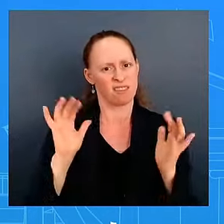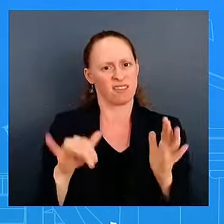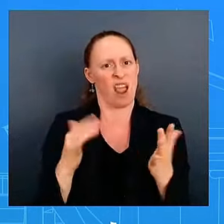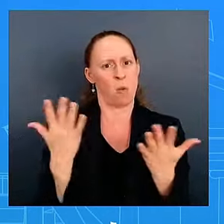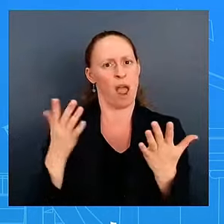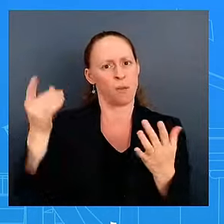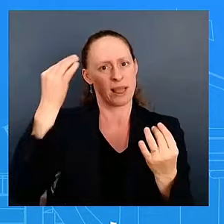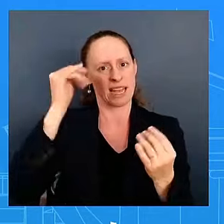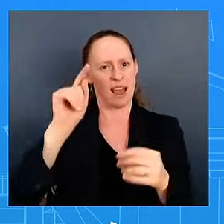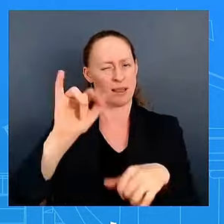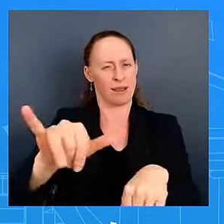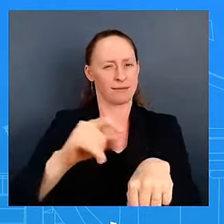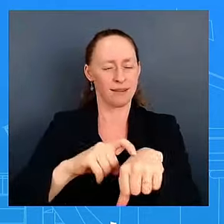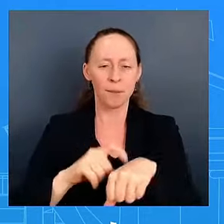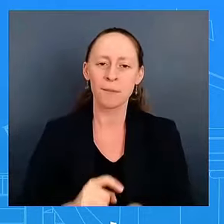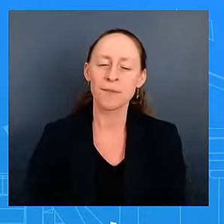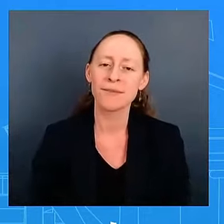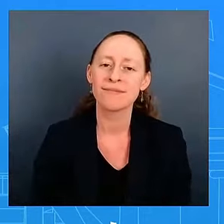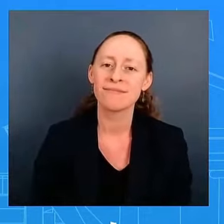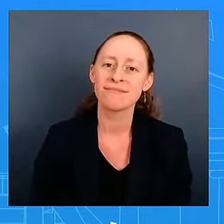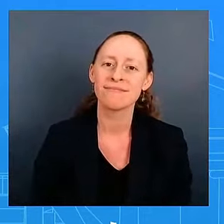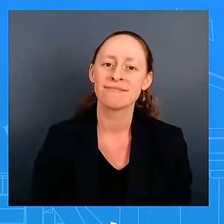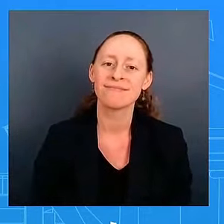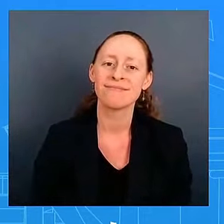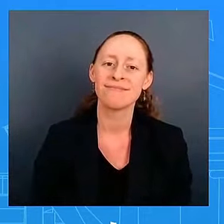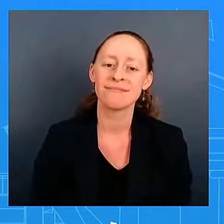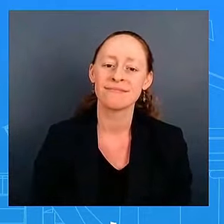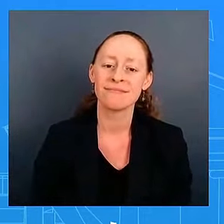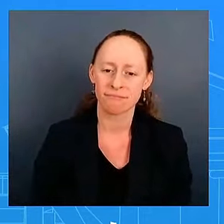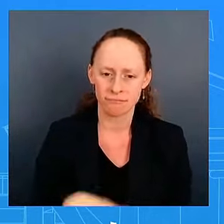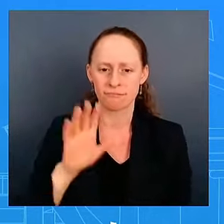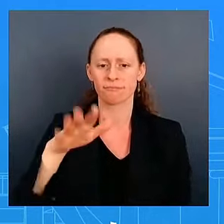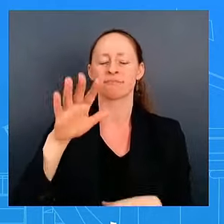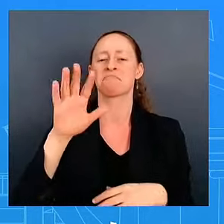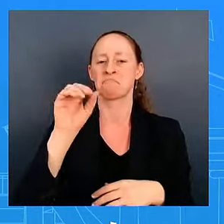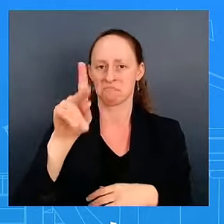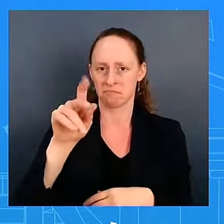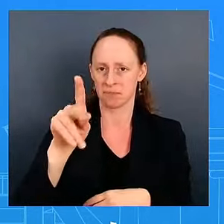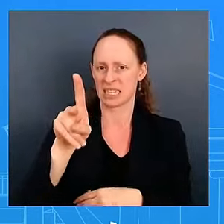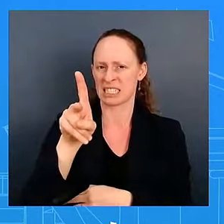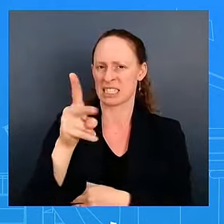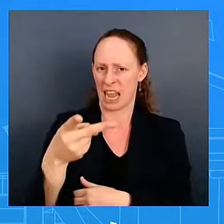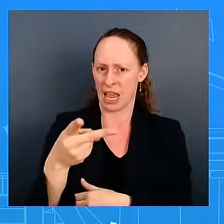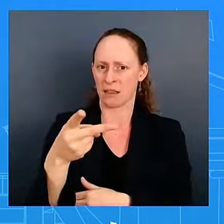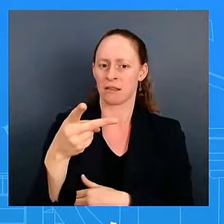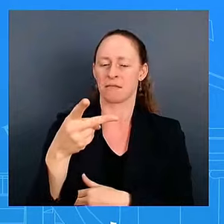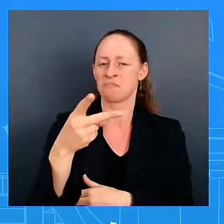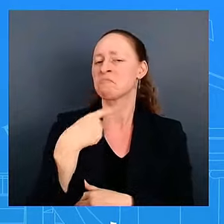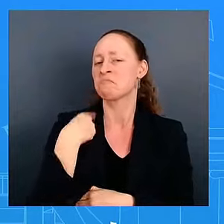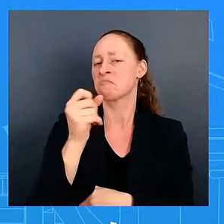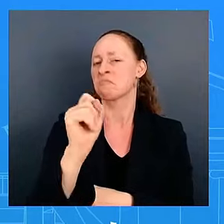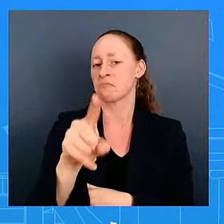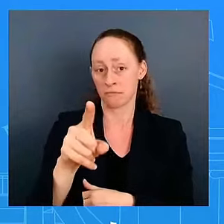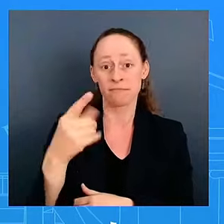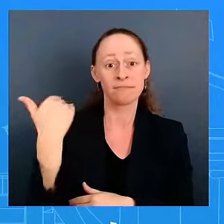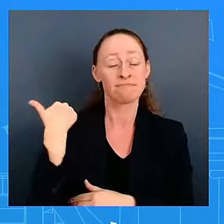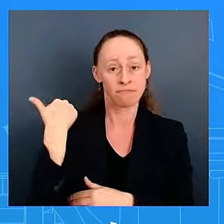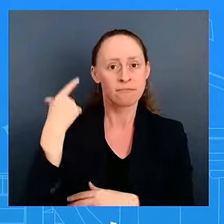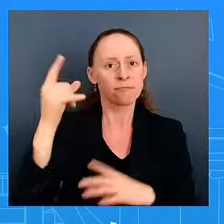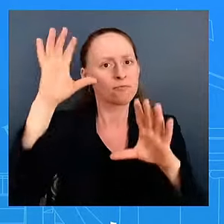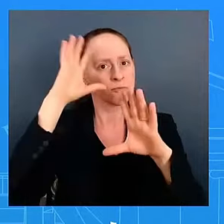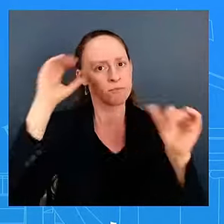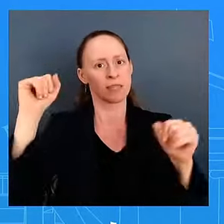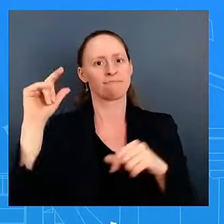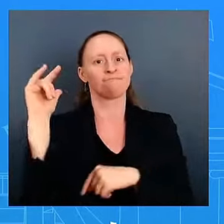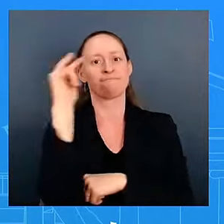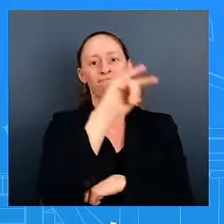is more recent. Oh, sure. When the president was in Italy for the G7, and you remember he skipped one of the